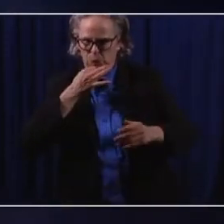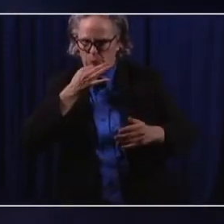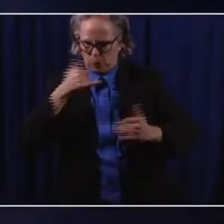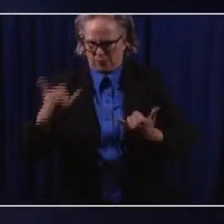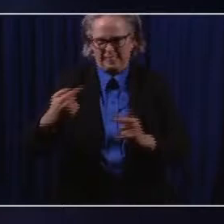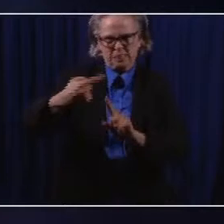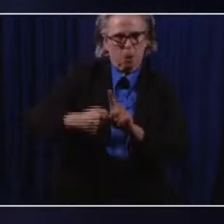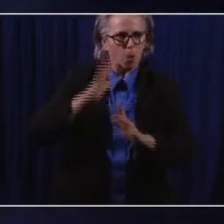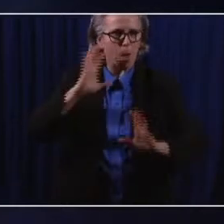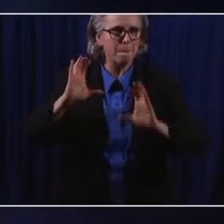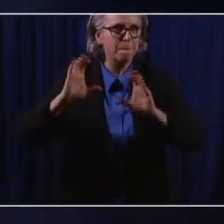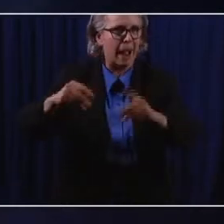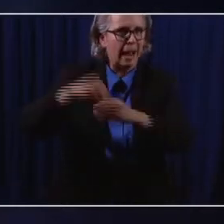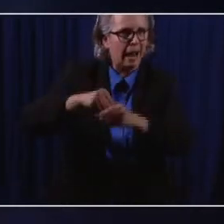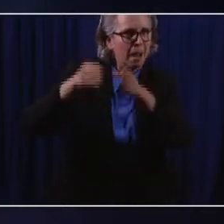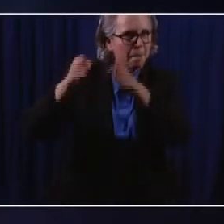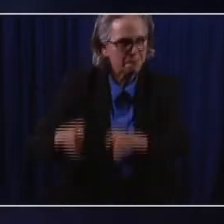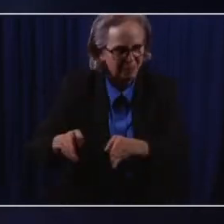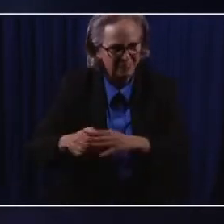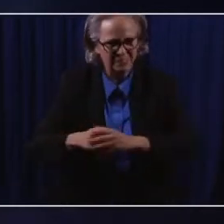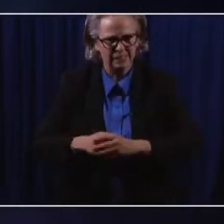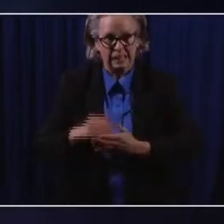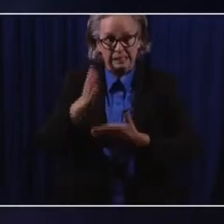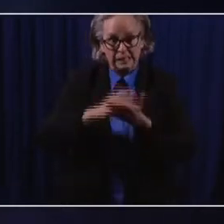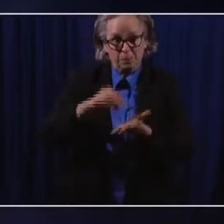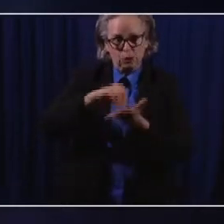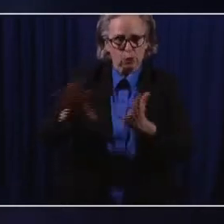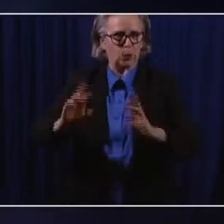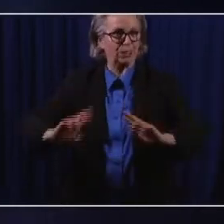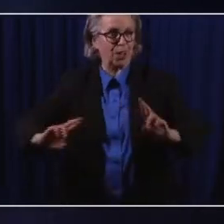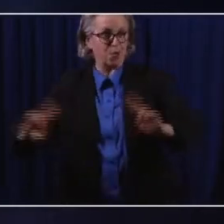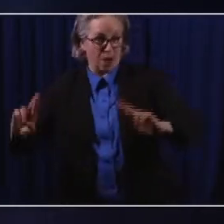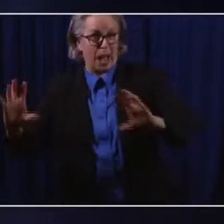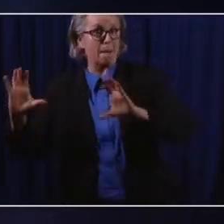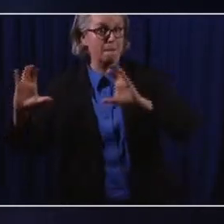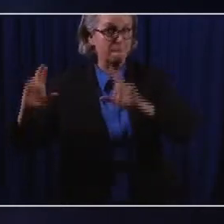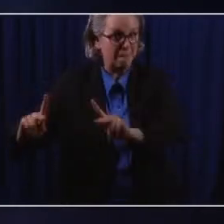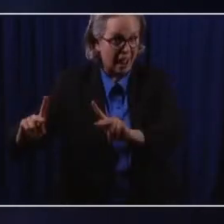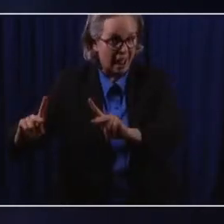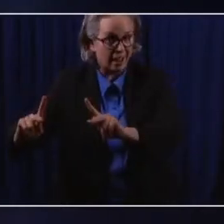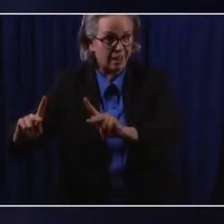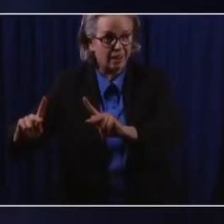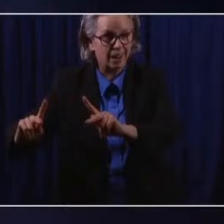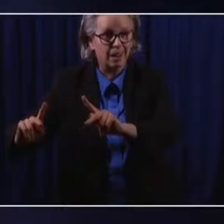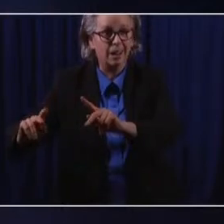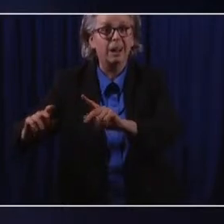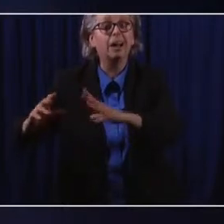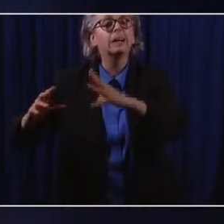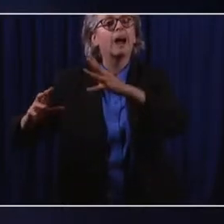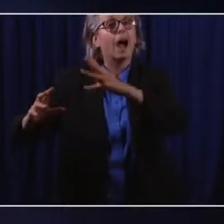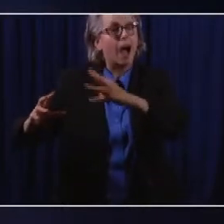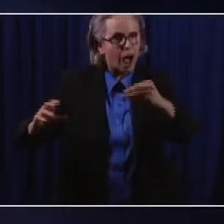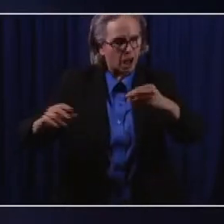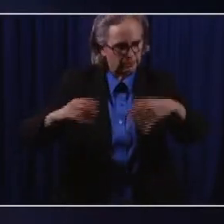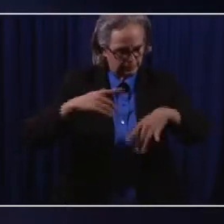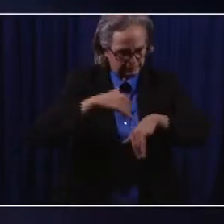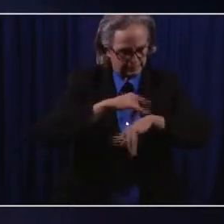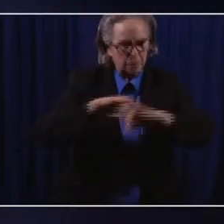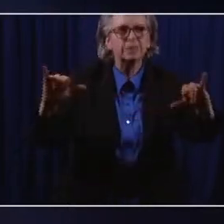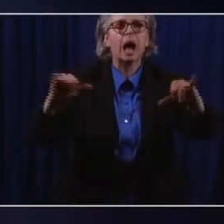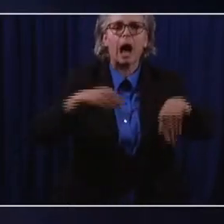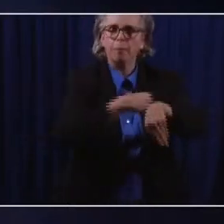the students who are ready to return. And we're also preparing to continue that virtual instruction for families who choose to do